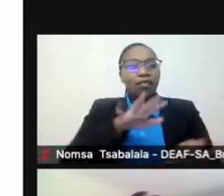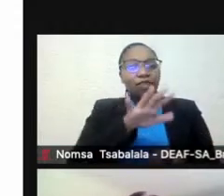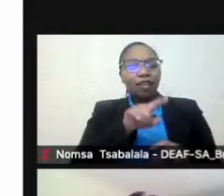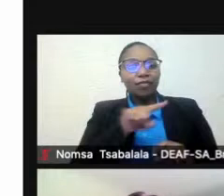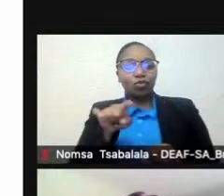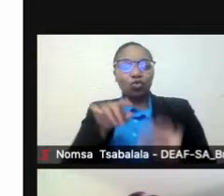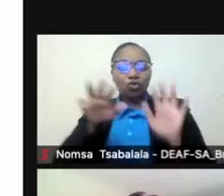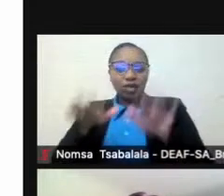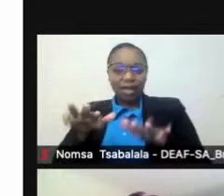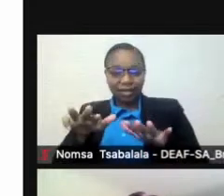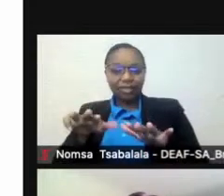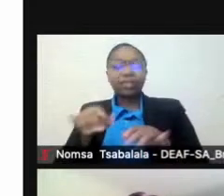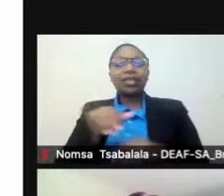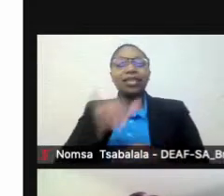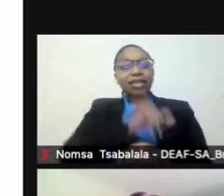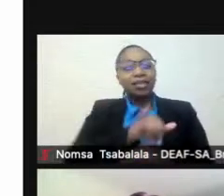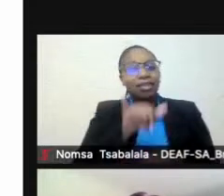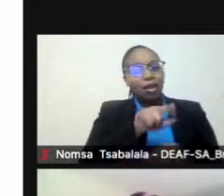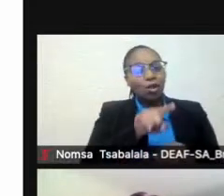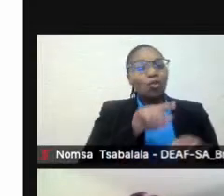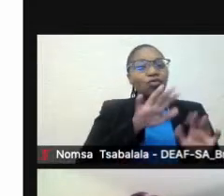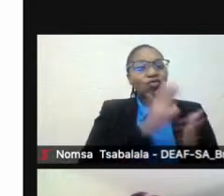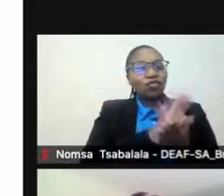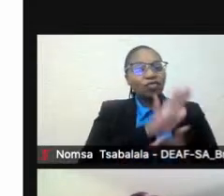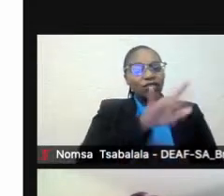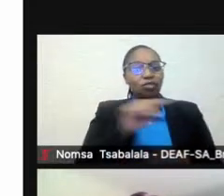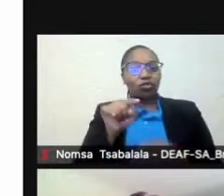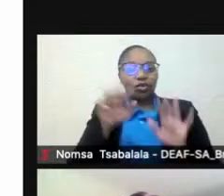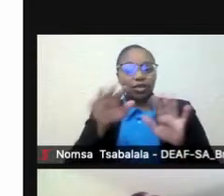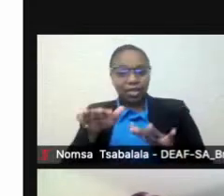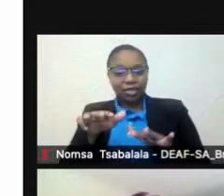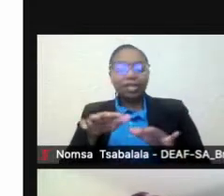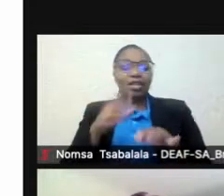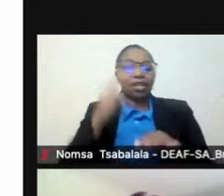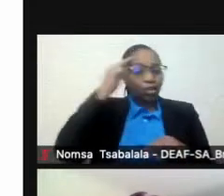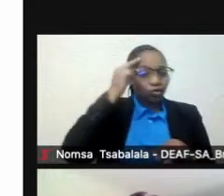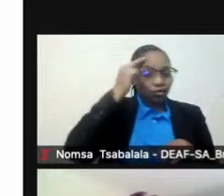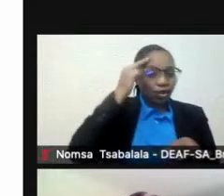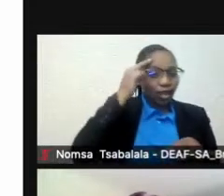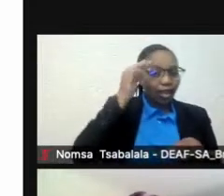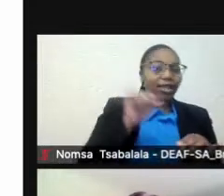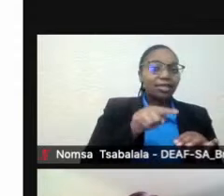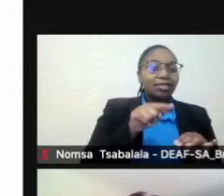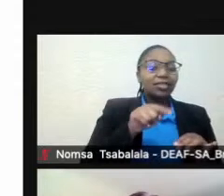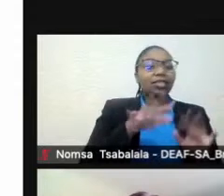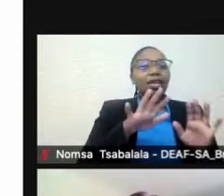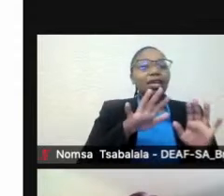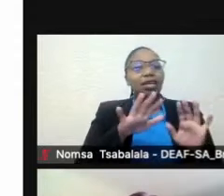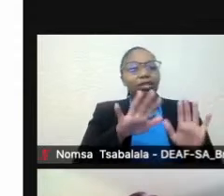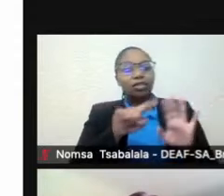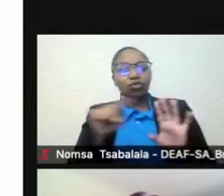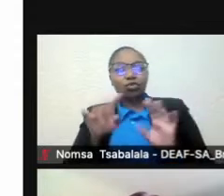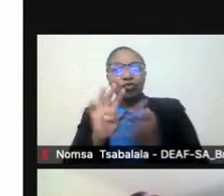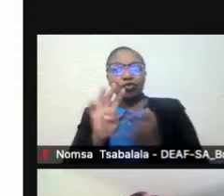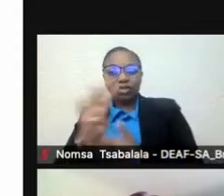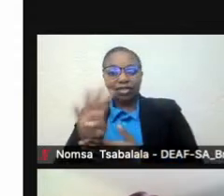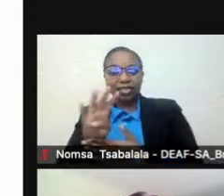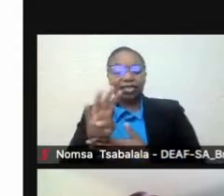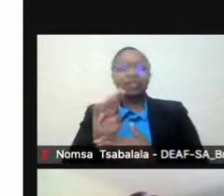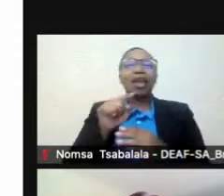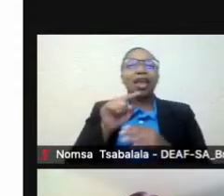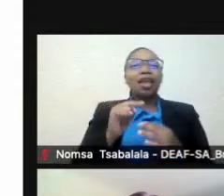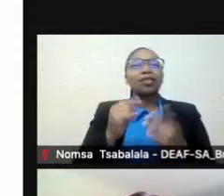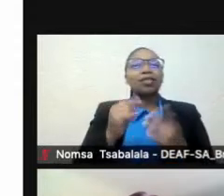is 15 to 19, in gray 10 to 14, and in red 5 to 9. So as expected, the incidence is still